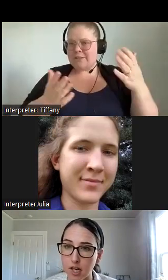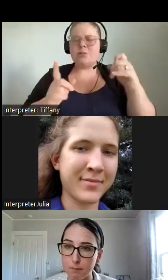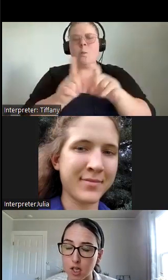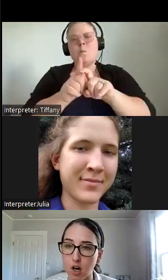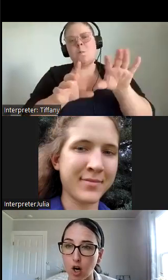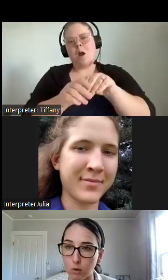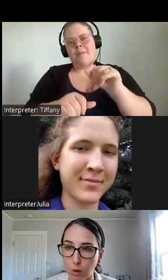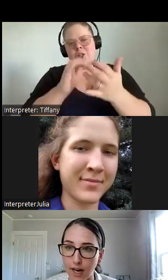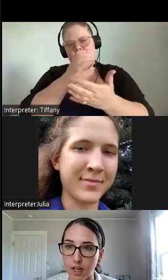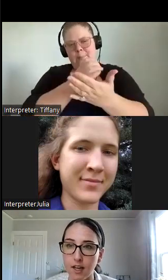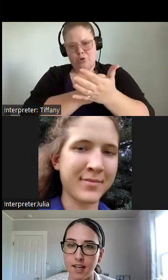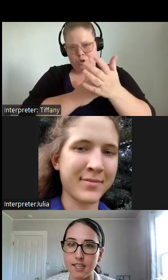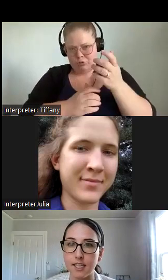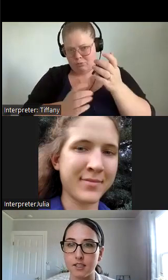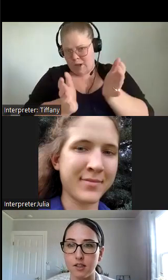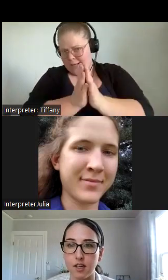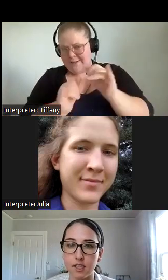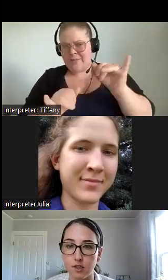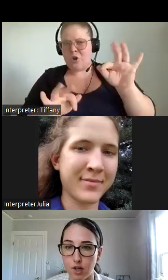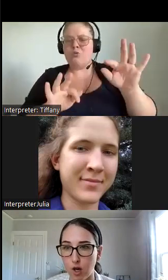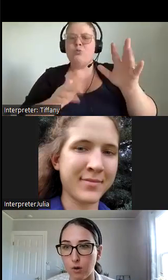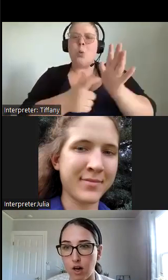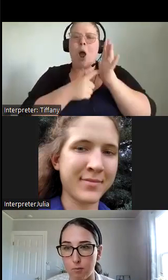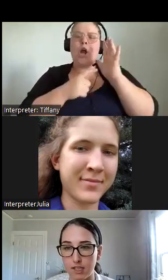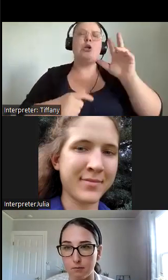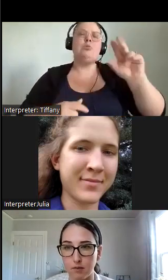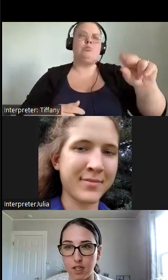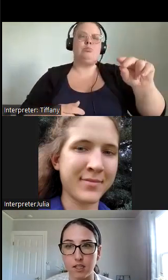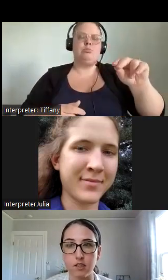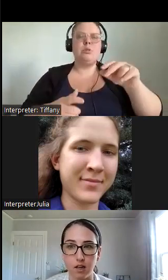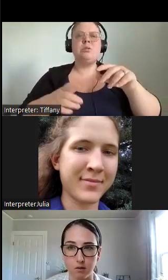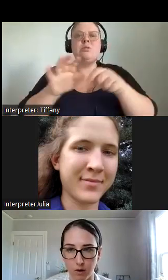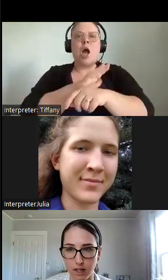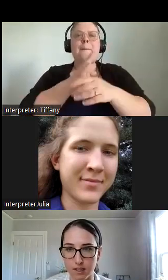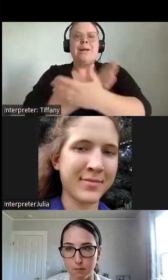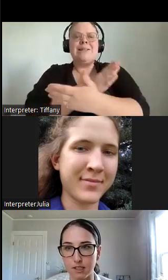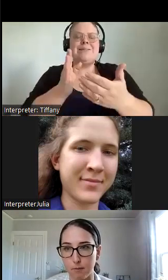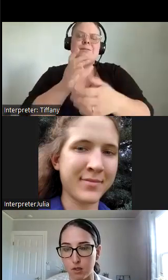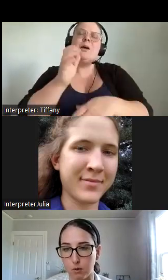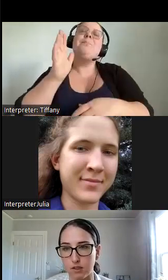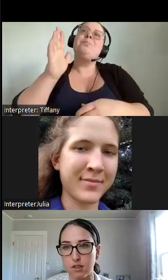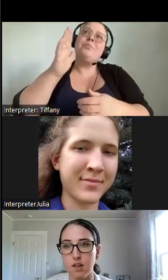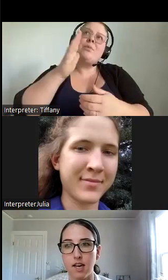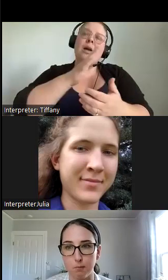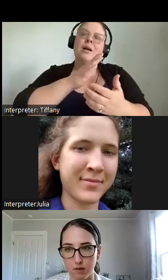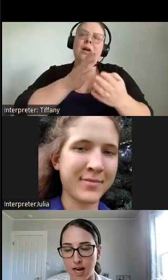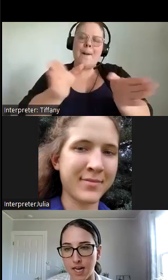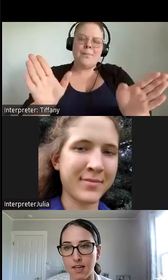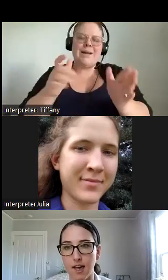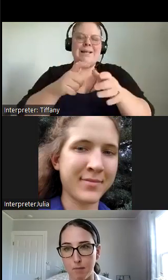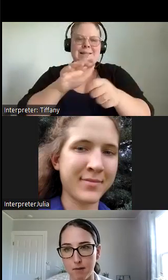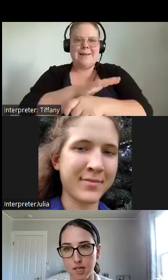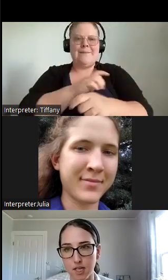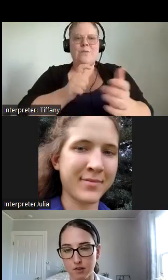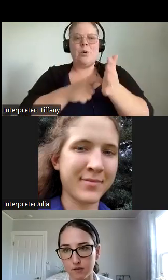of that chapter are required. And the answer there is no, a comprehensive provider is not required to be sub-endorsed and